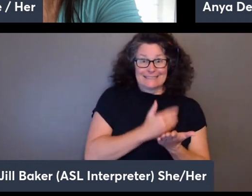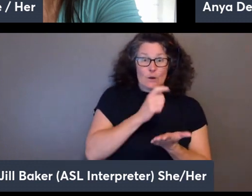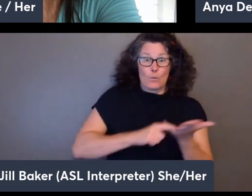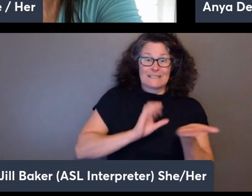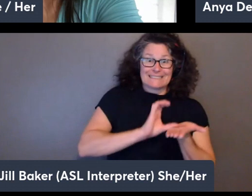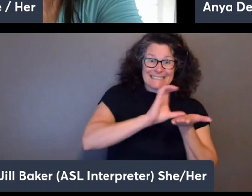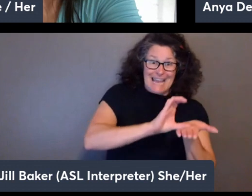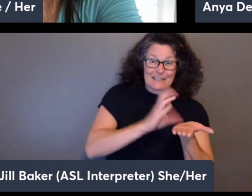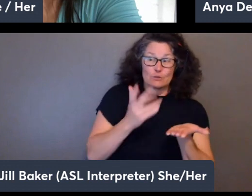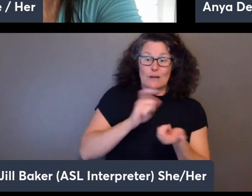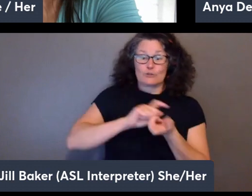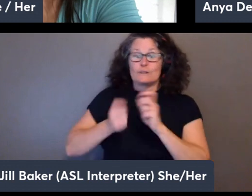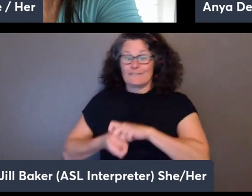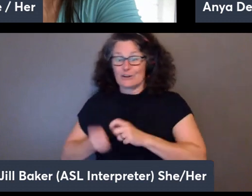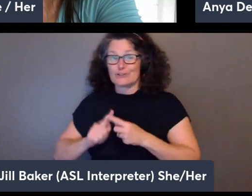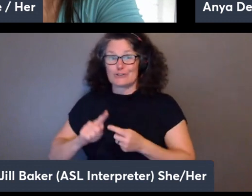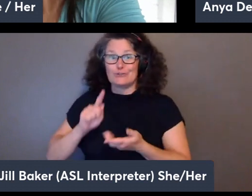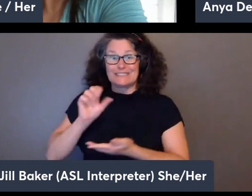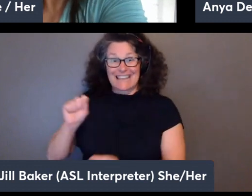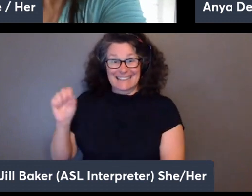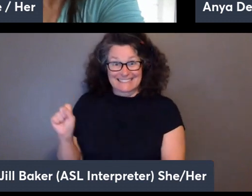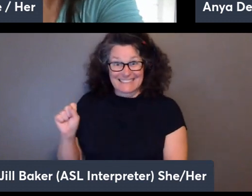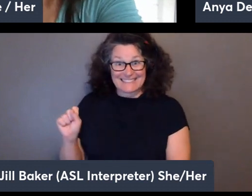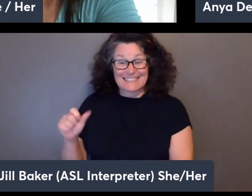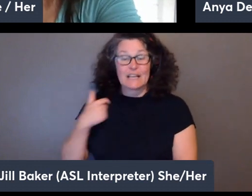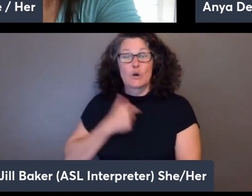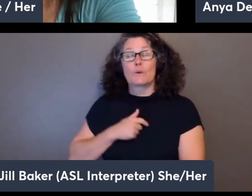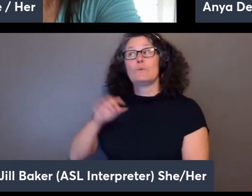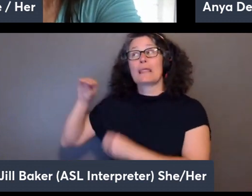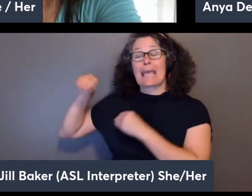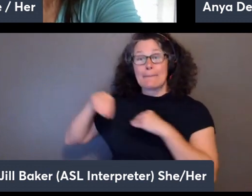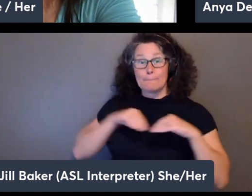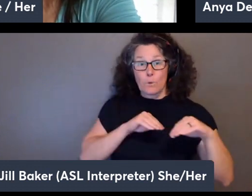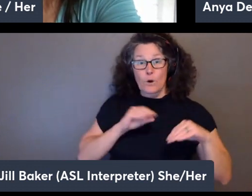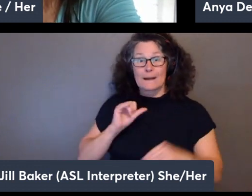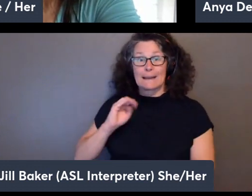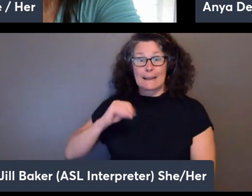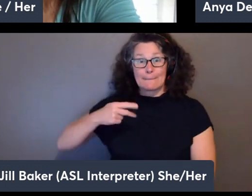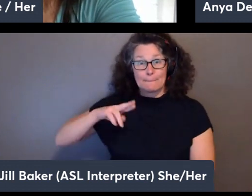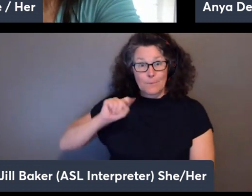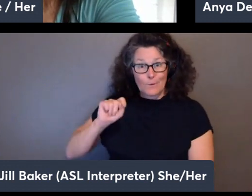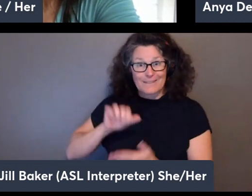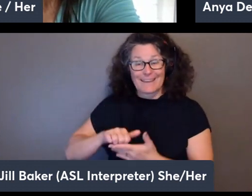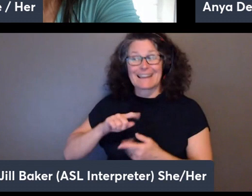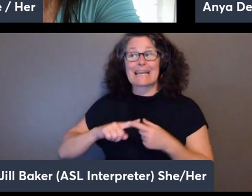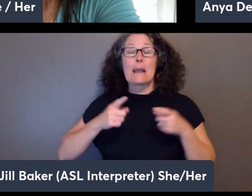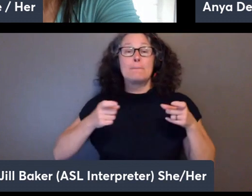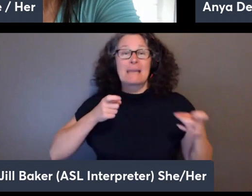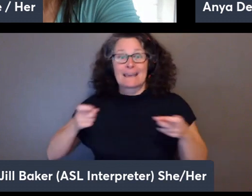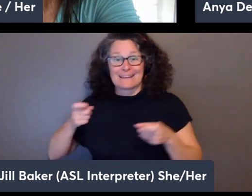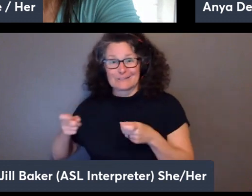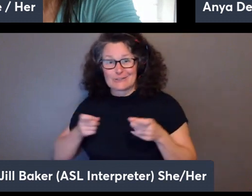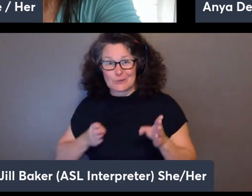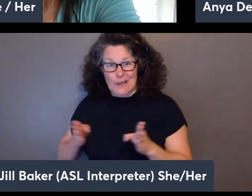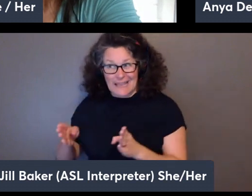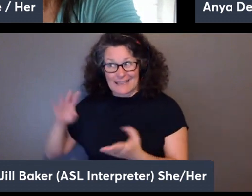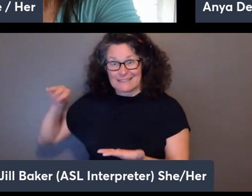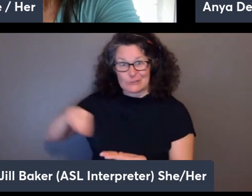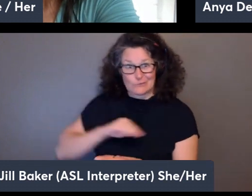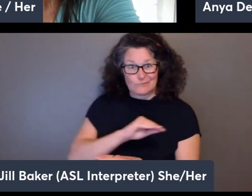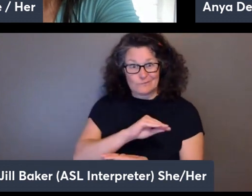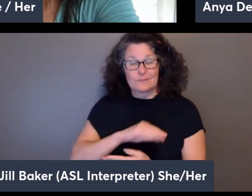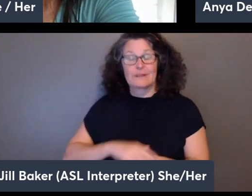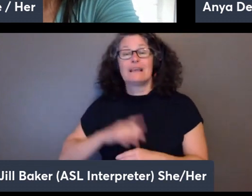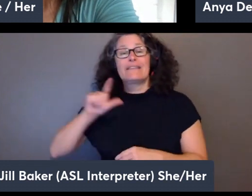StackSets, and we will import the stack into StackSets in a managed way. Um, And for the